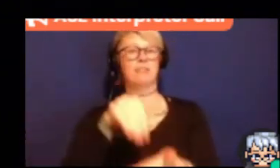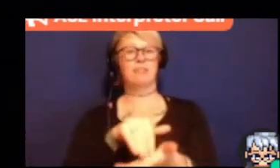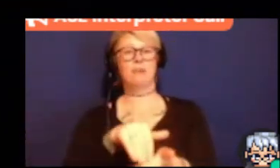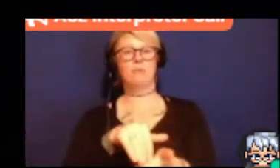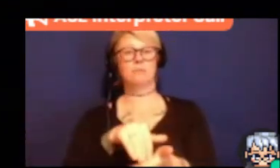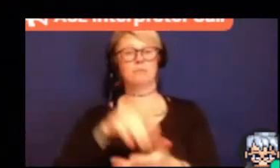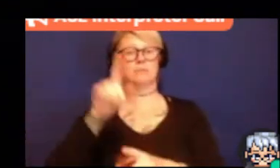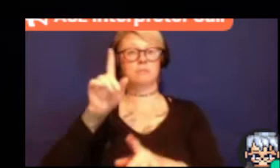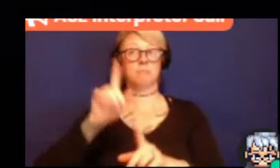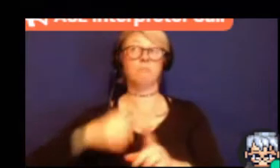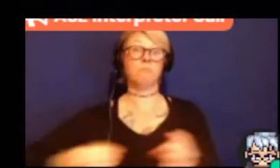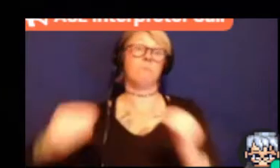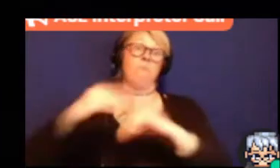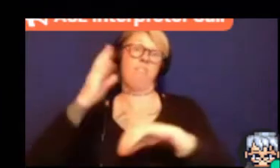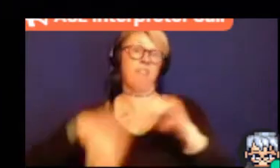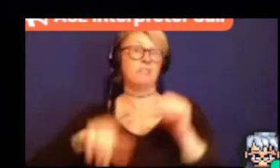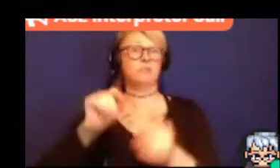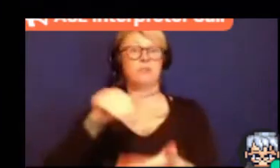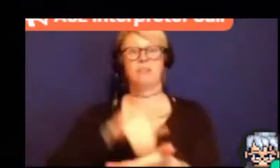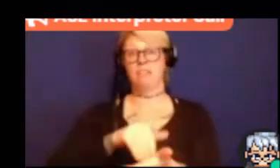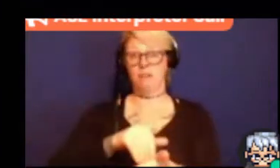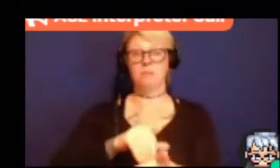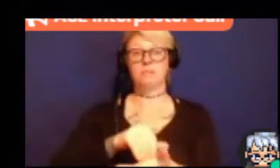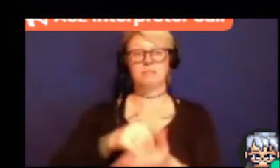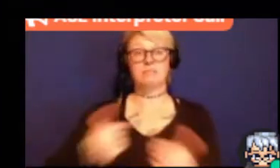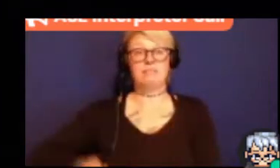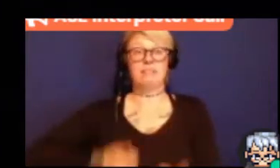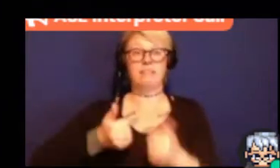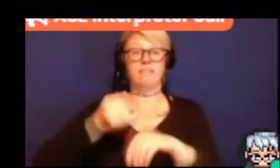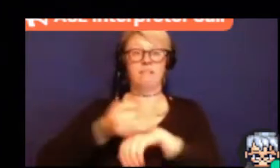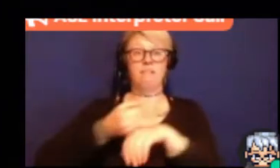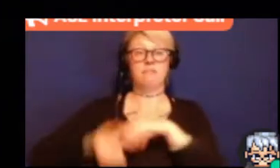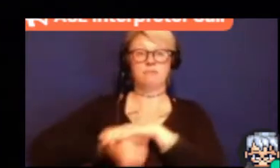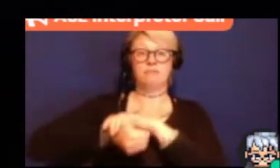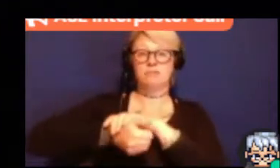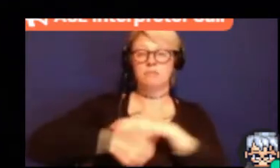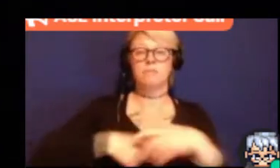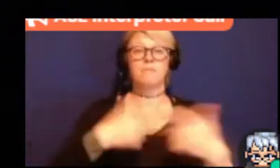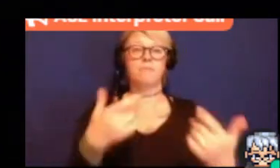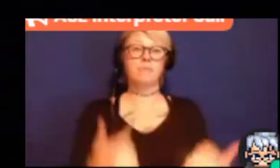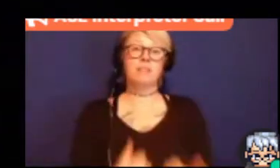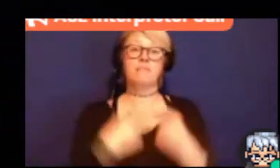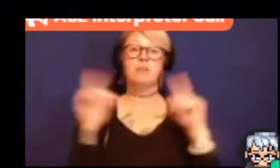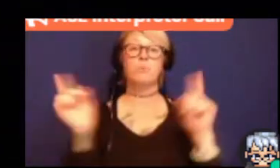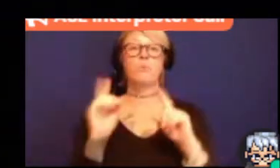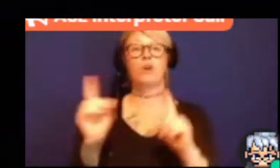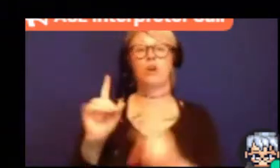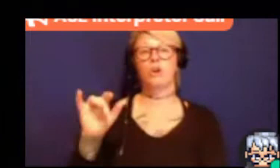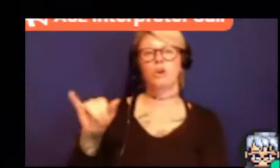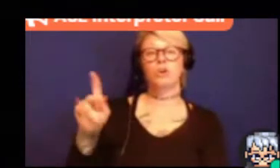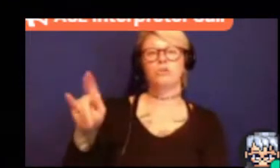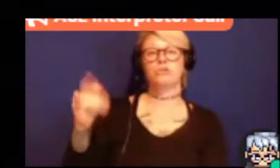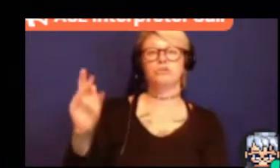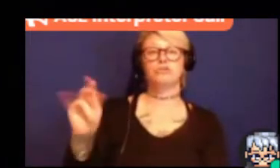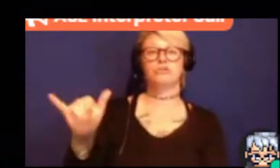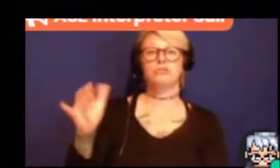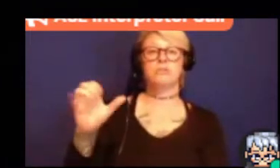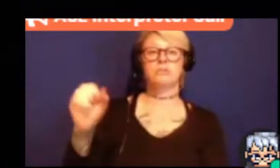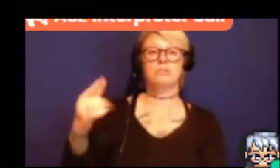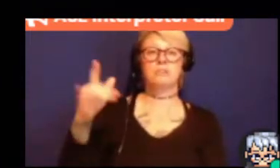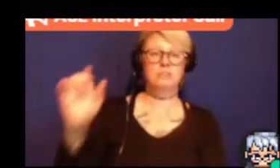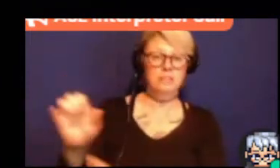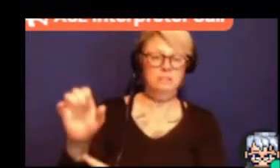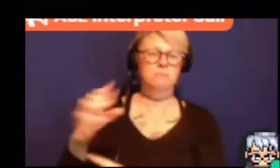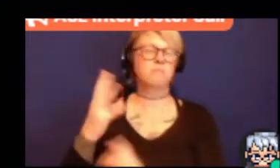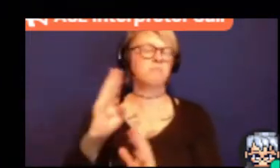Island living in Tiohtià:ke, also known as Muniang, also known as Montreal. We also recognize